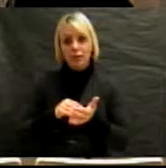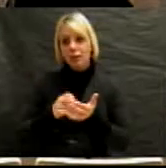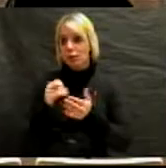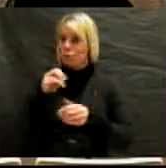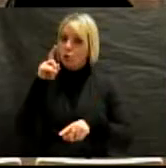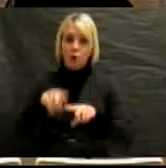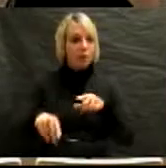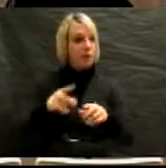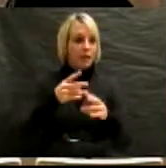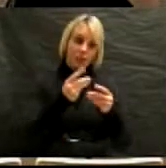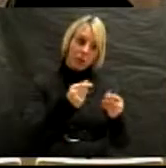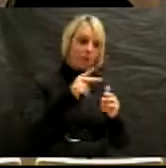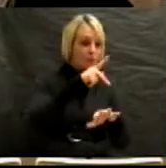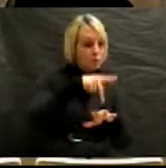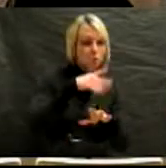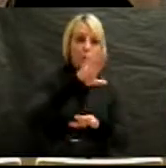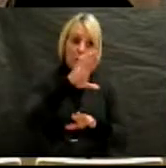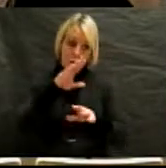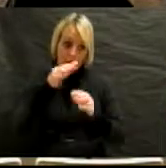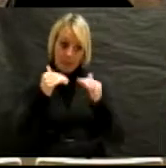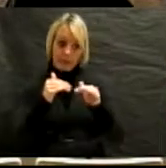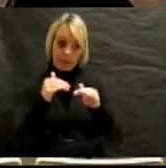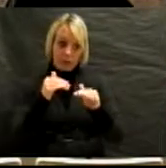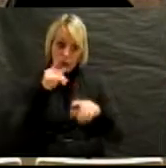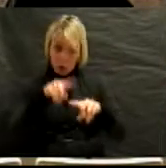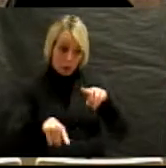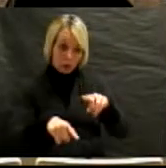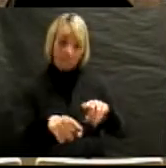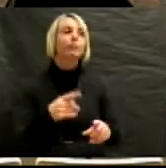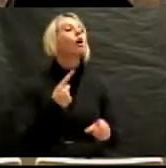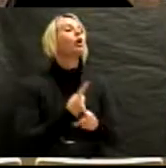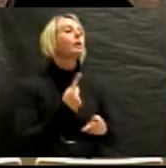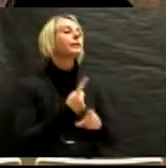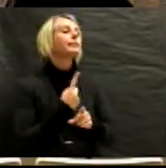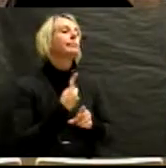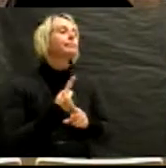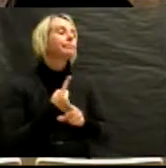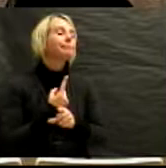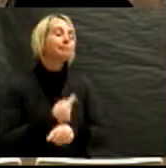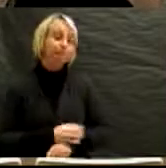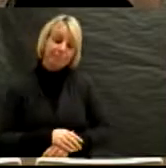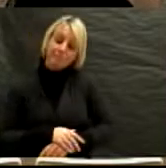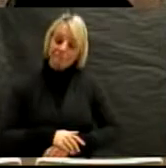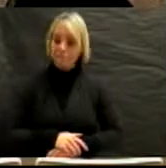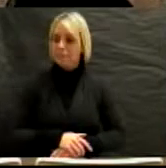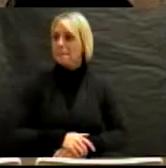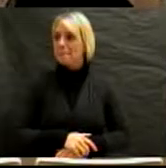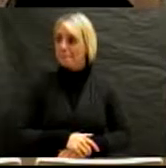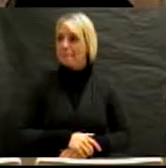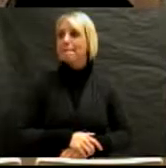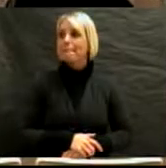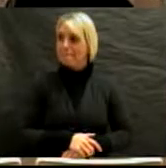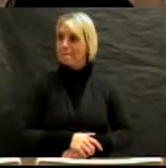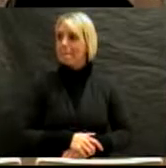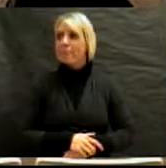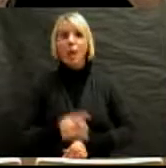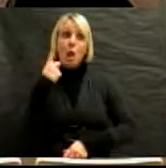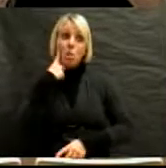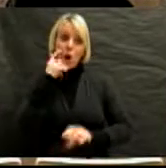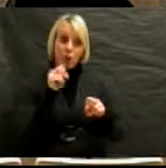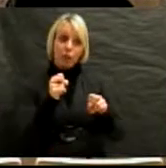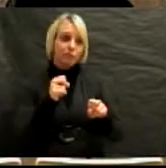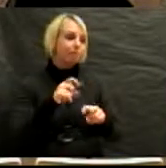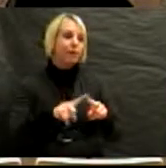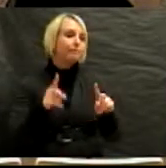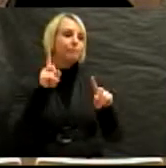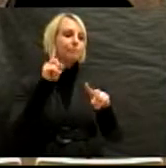okay, it just, okay, Yeah. We Yeah. thought it could, but it didn't. that's it. I might have to work, because it's not their job, but I might not. I Yeah. can